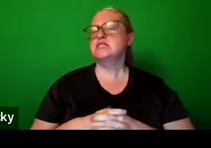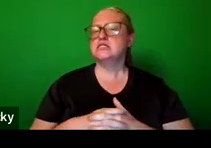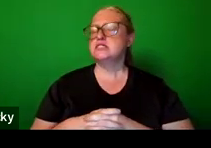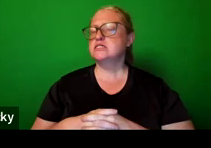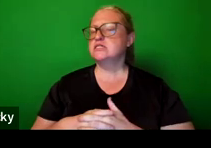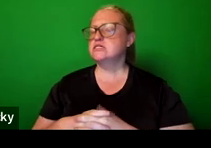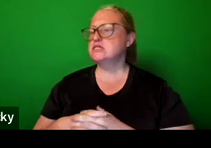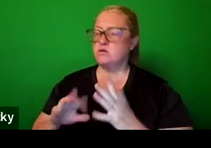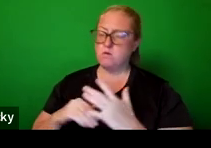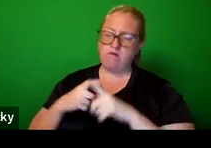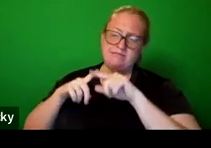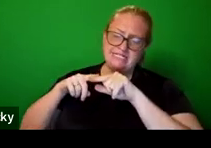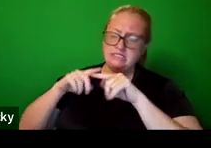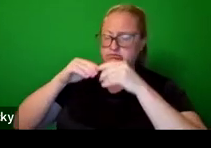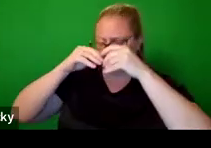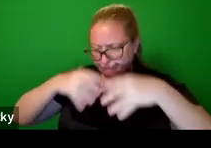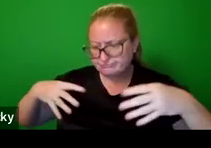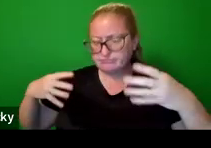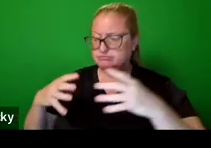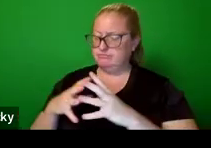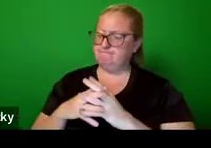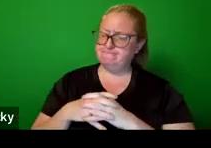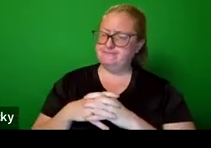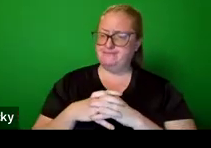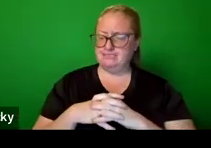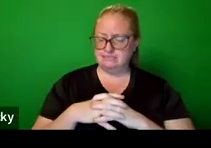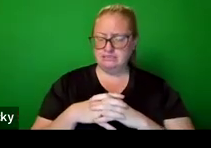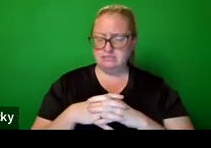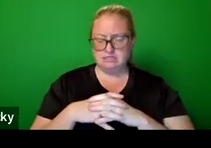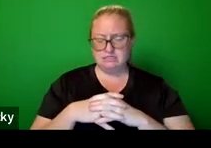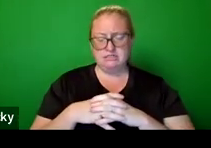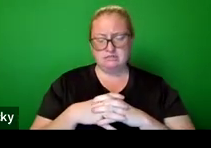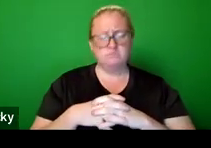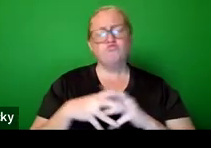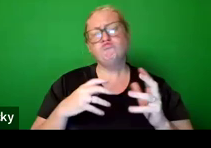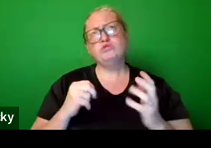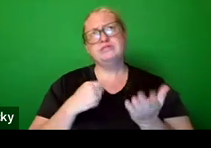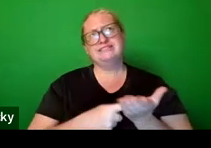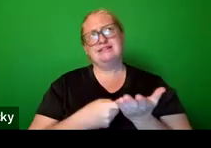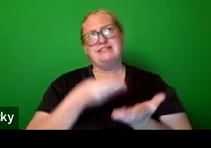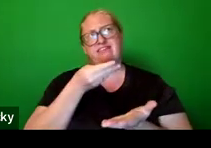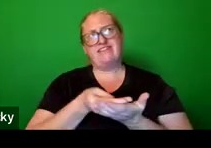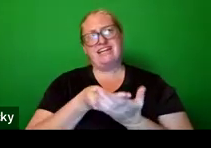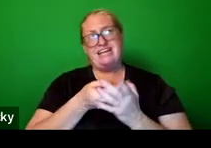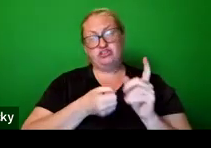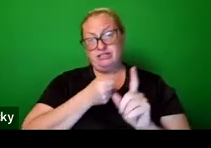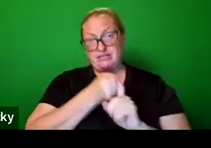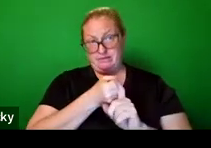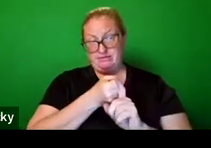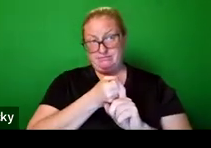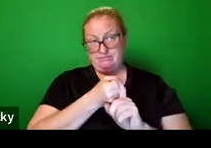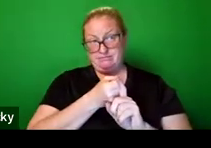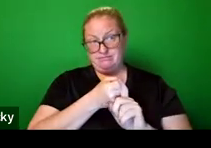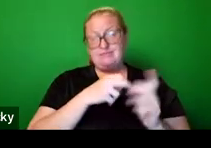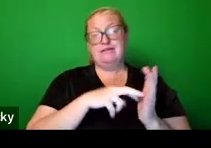that when we're talking about the financial impact, I mean, at the same time, we're also talking about